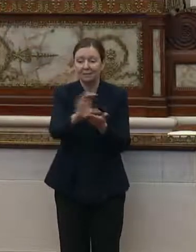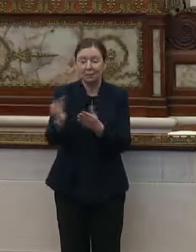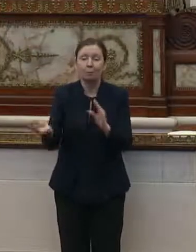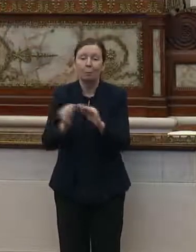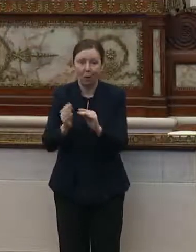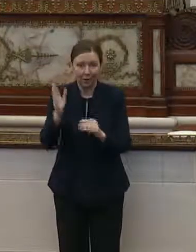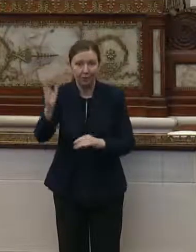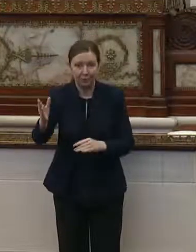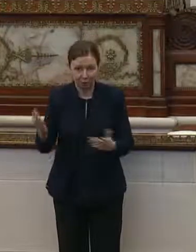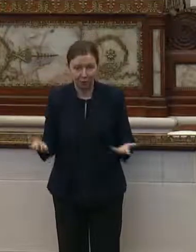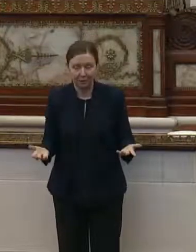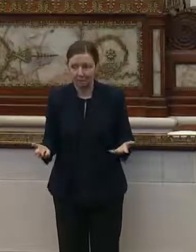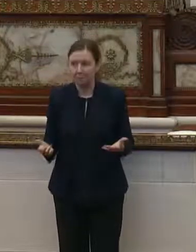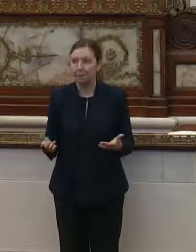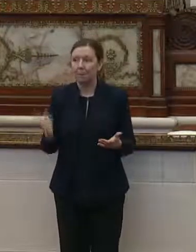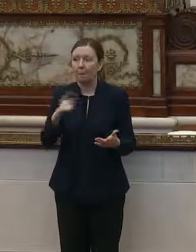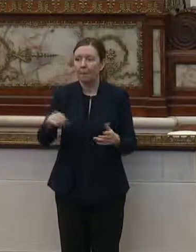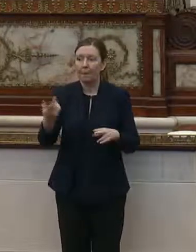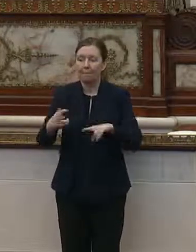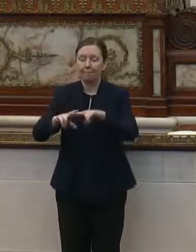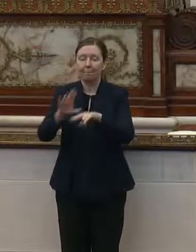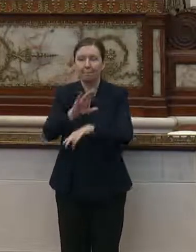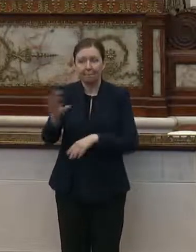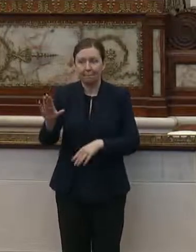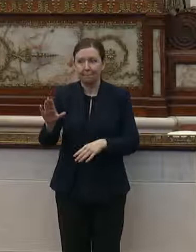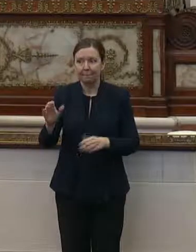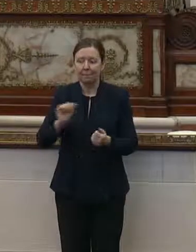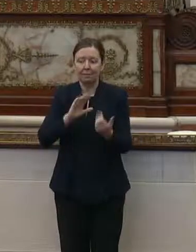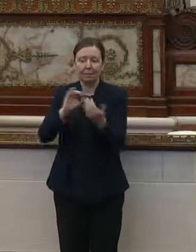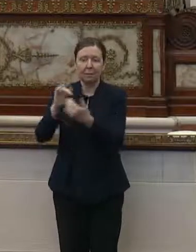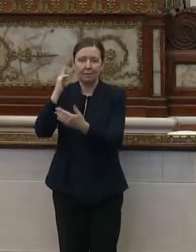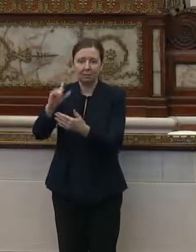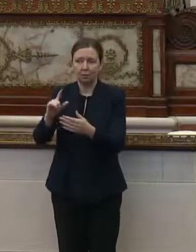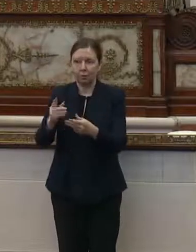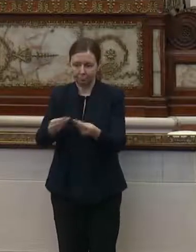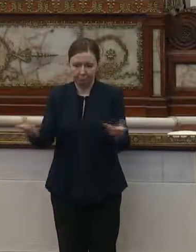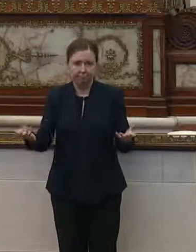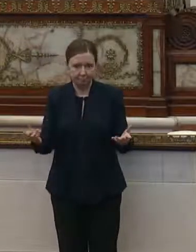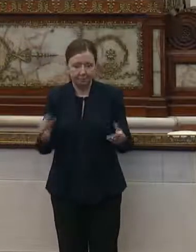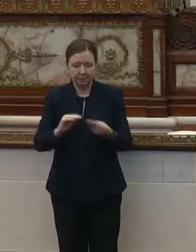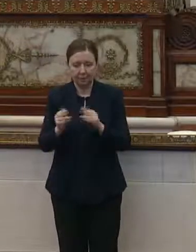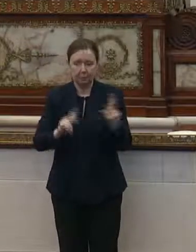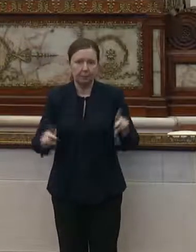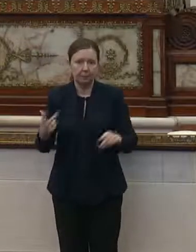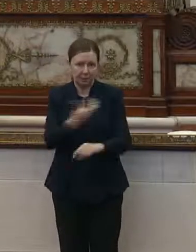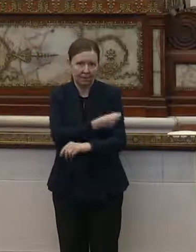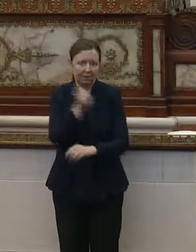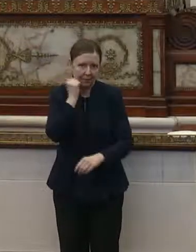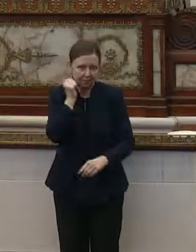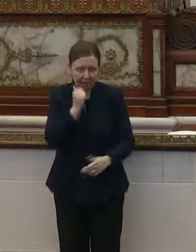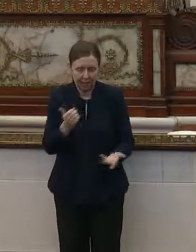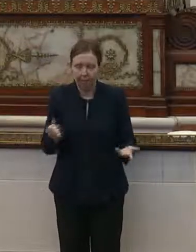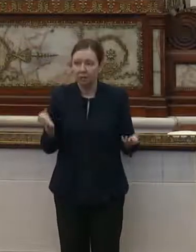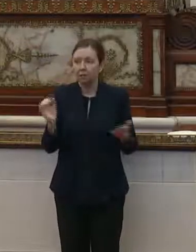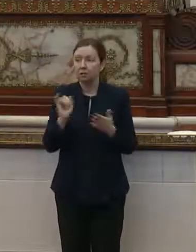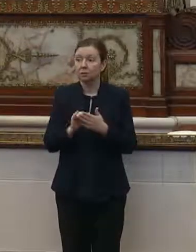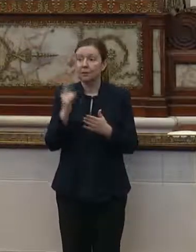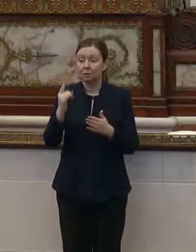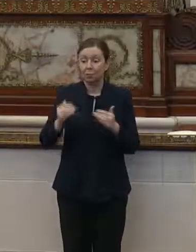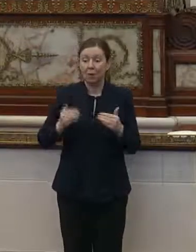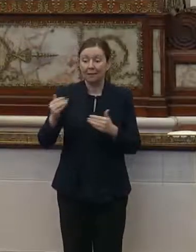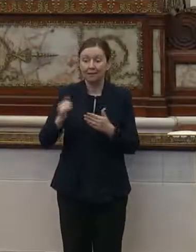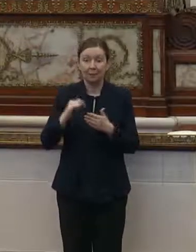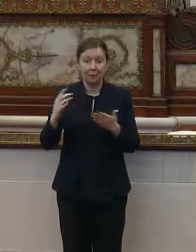future while they increase their methods for their throughput, the number of people they vaccinate per day. So that is one step that